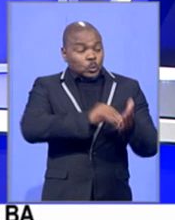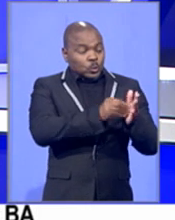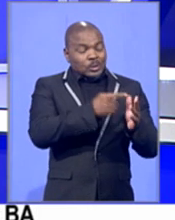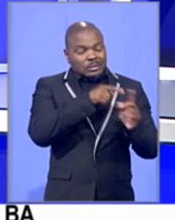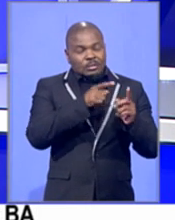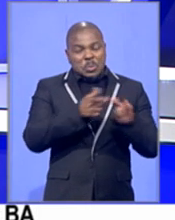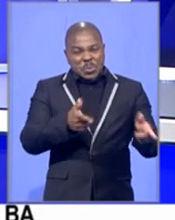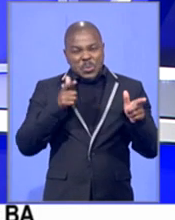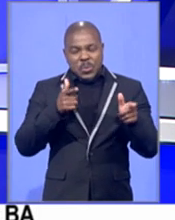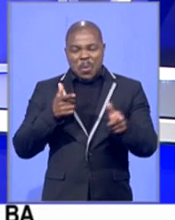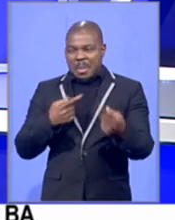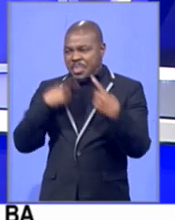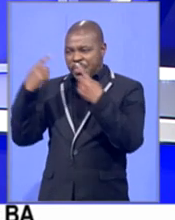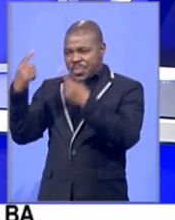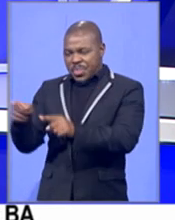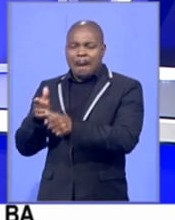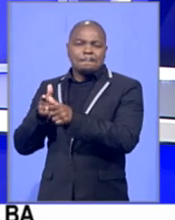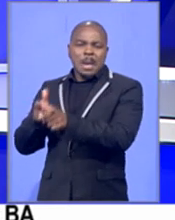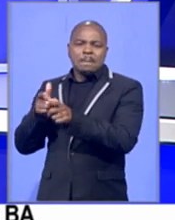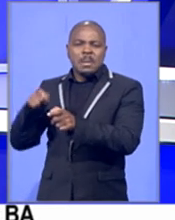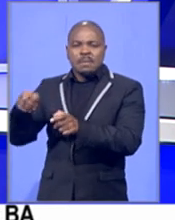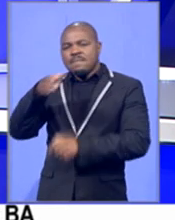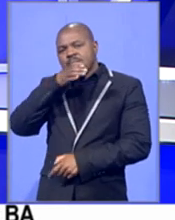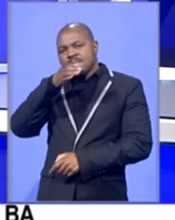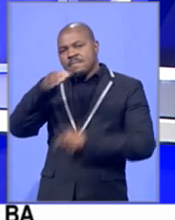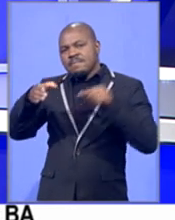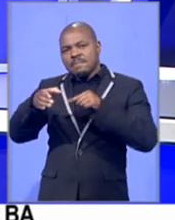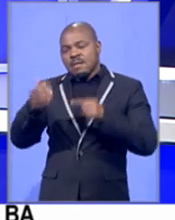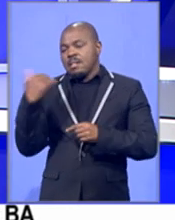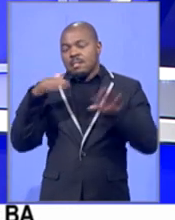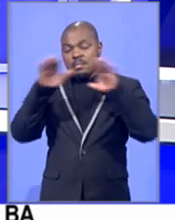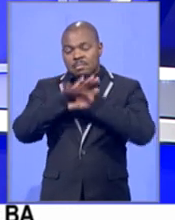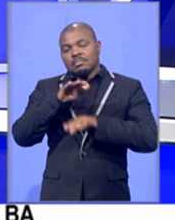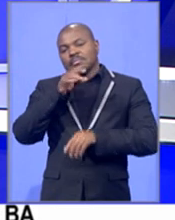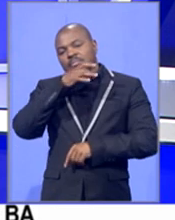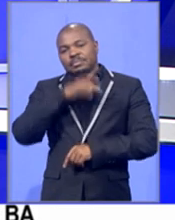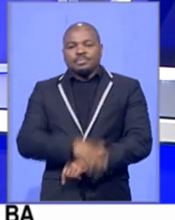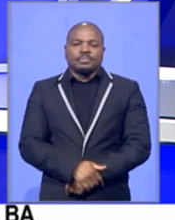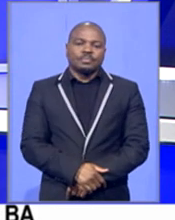tse di beng di itlhamile ka dithunya di tlasele lefelo la Madila ka Mokibelo bosego